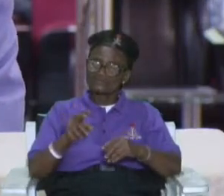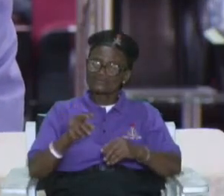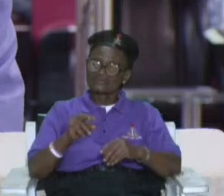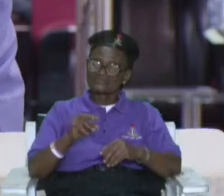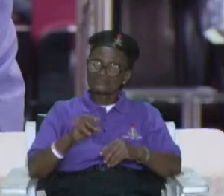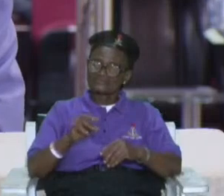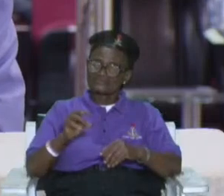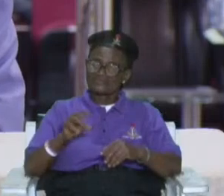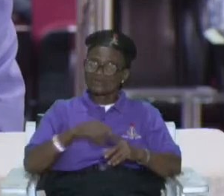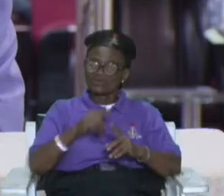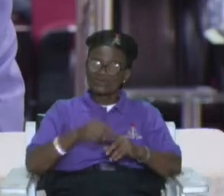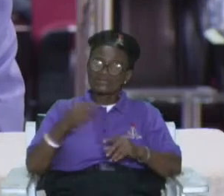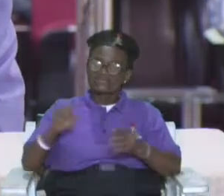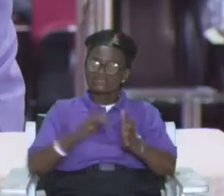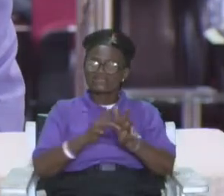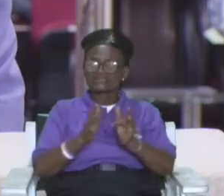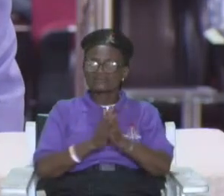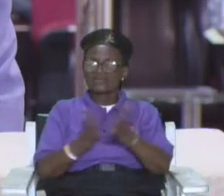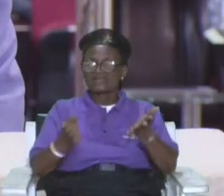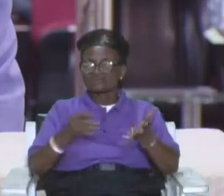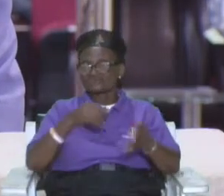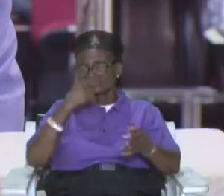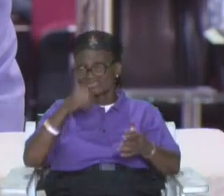when the Bible says,